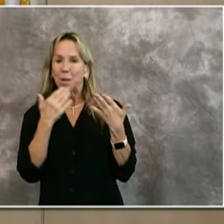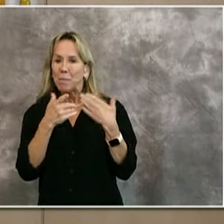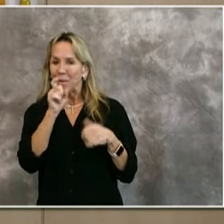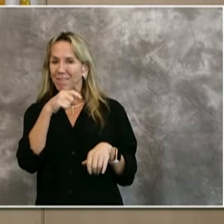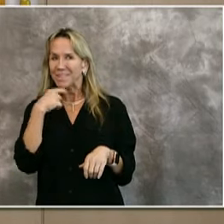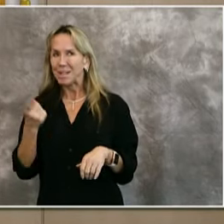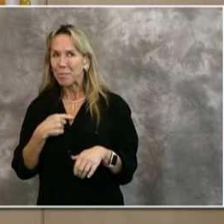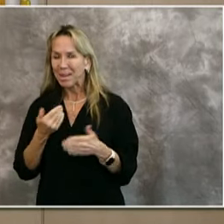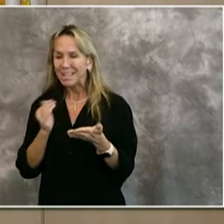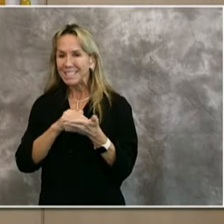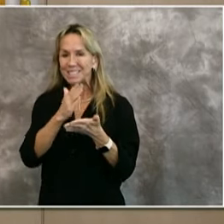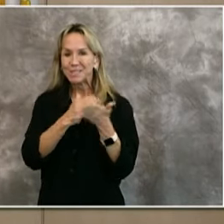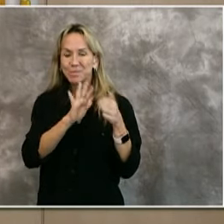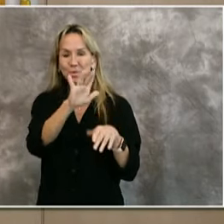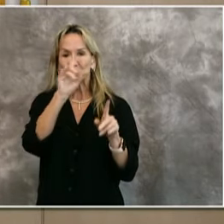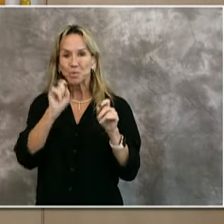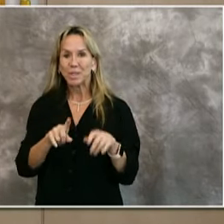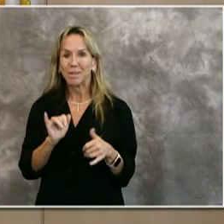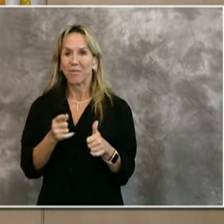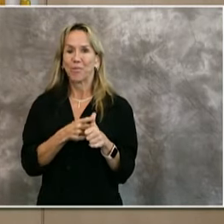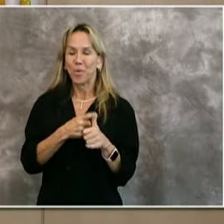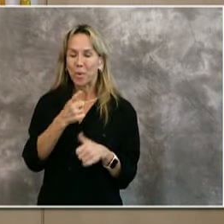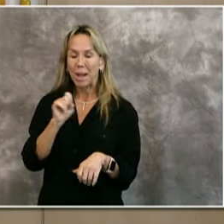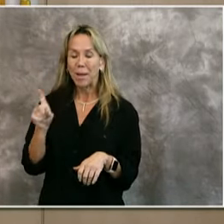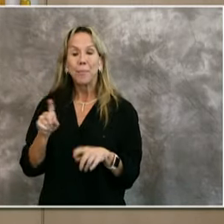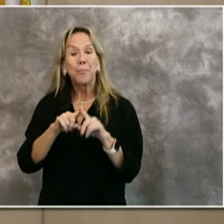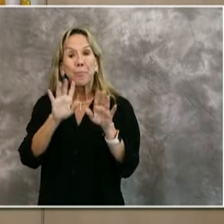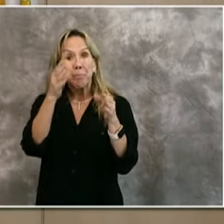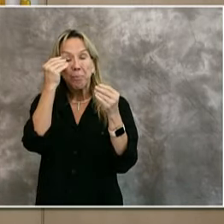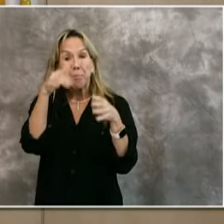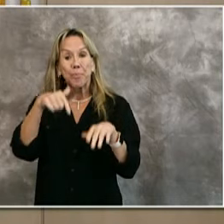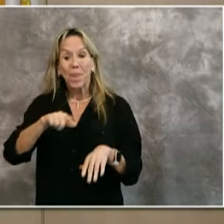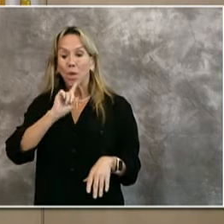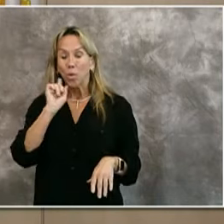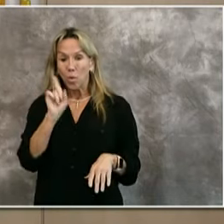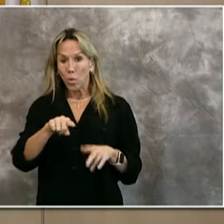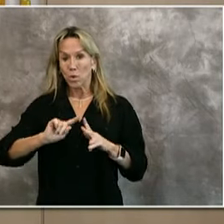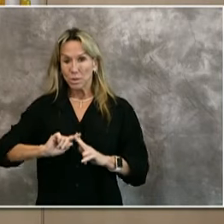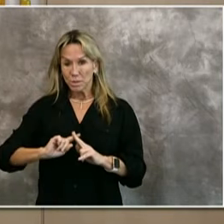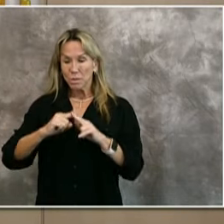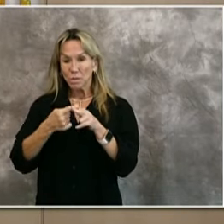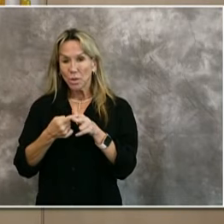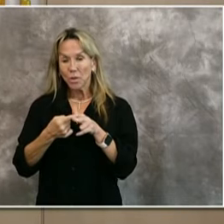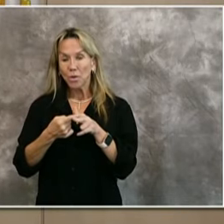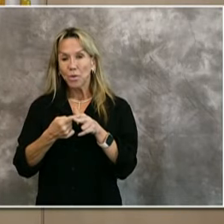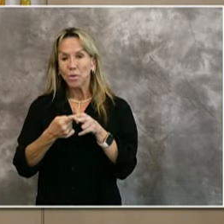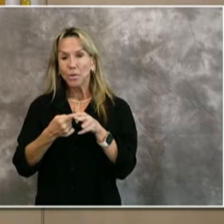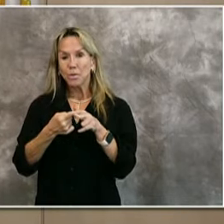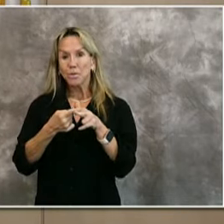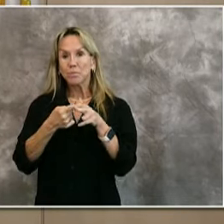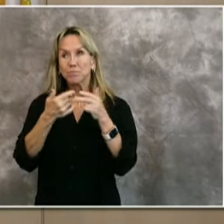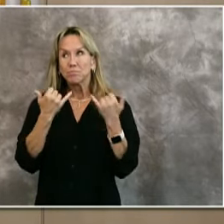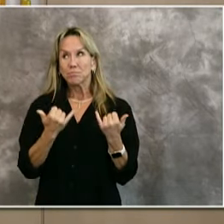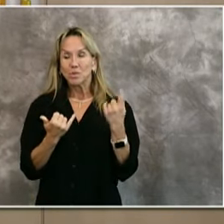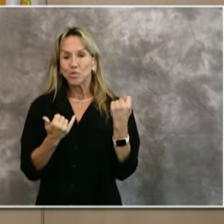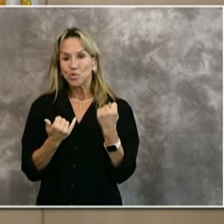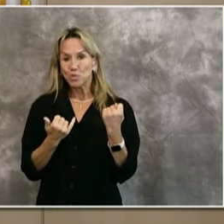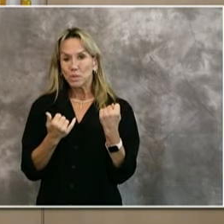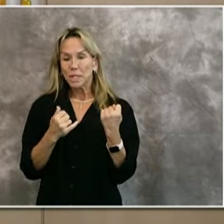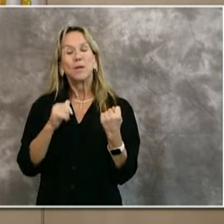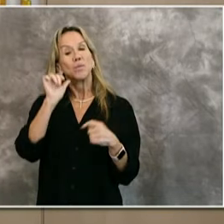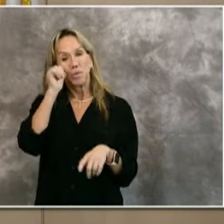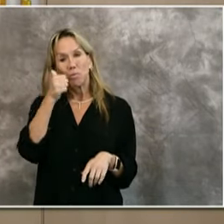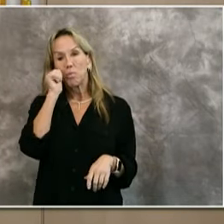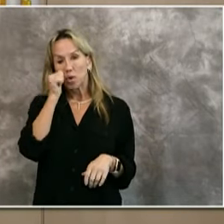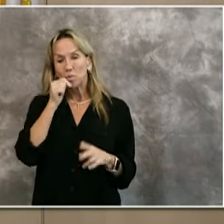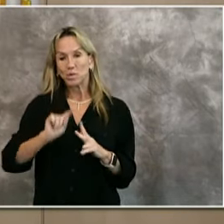the first one. In terms of this order will be effective beginning, today's Tuesday, beginning